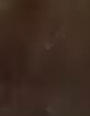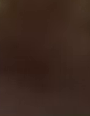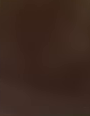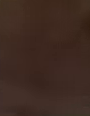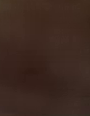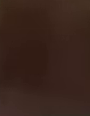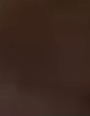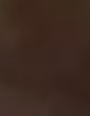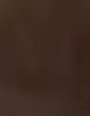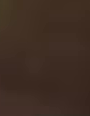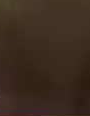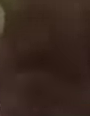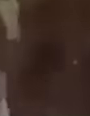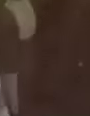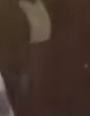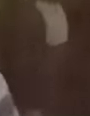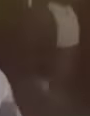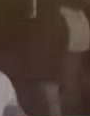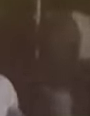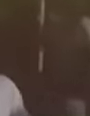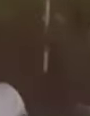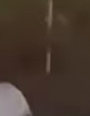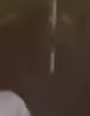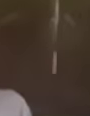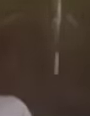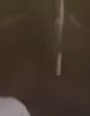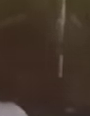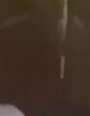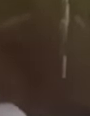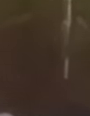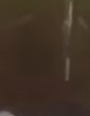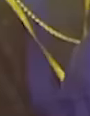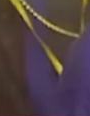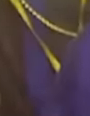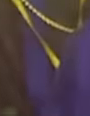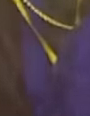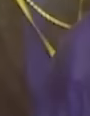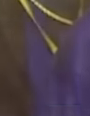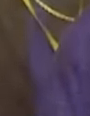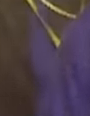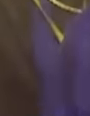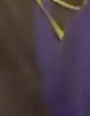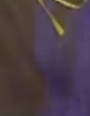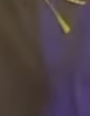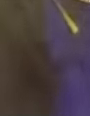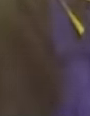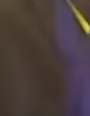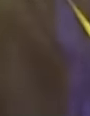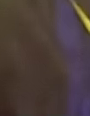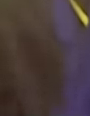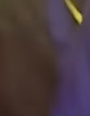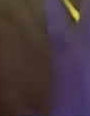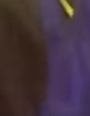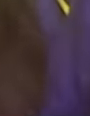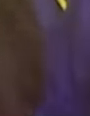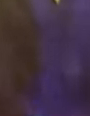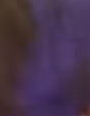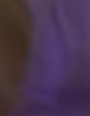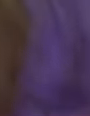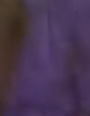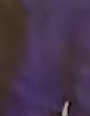Hai napasha nabasa prata kadabala rabakatosh. Krata kata prata kata prata katola kata praska pada